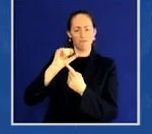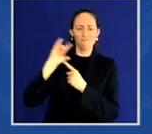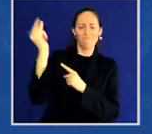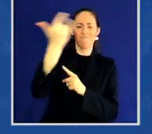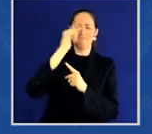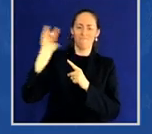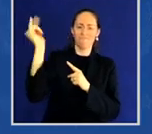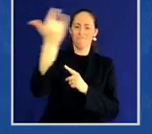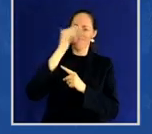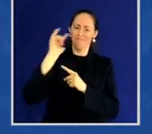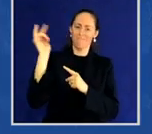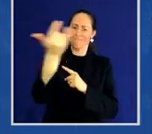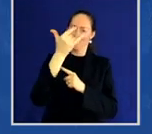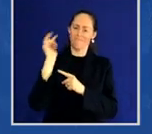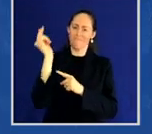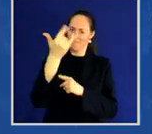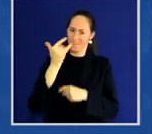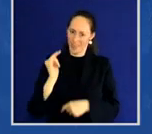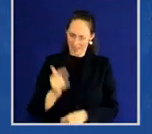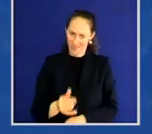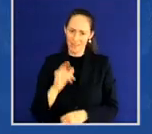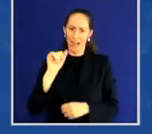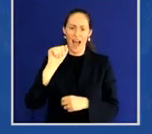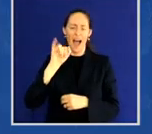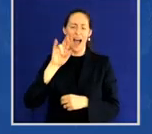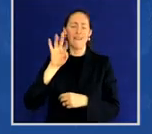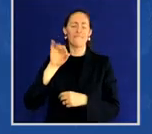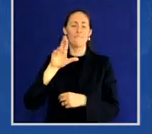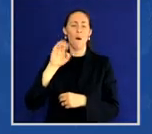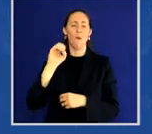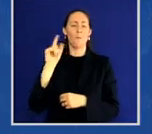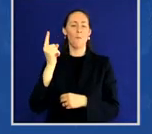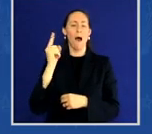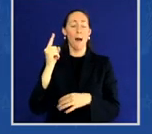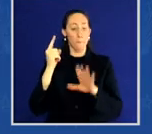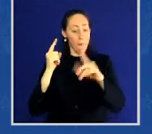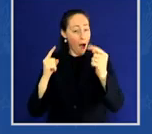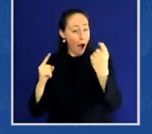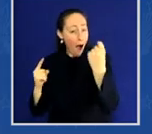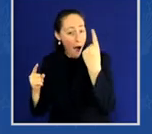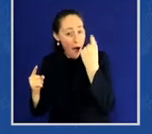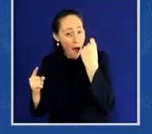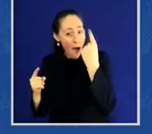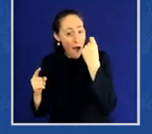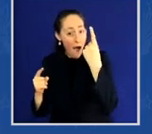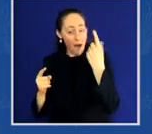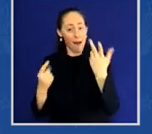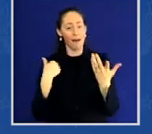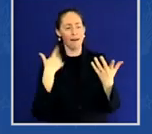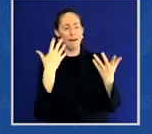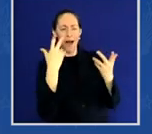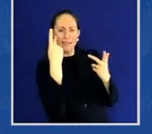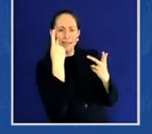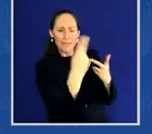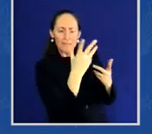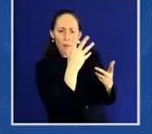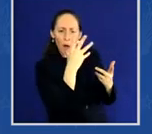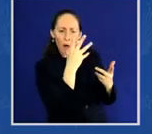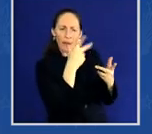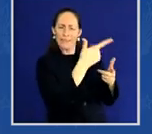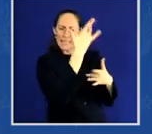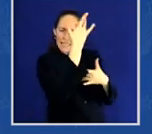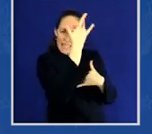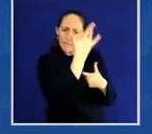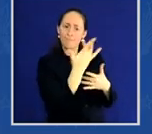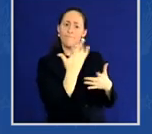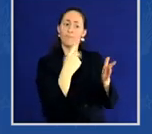sick, and I'd try to come home almost every weekend as vice president to see her. And I was getting on the train, and Angelo Negri